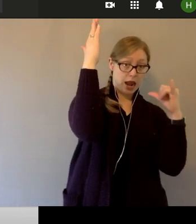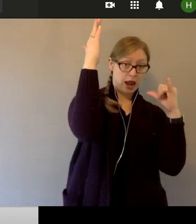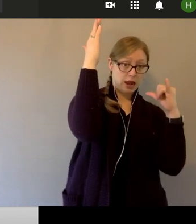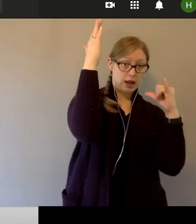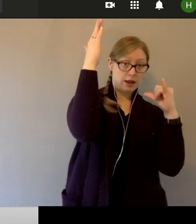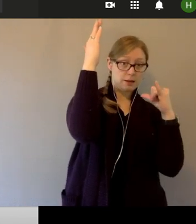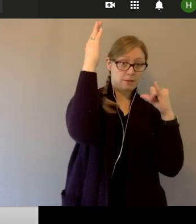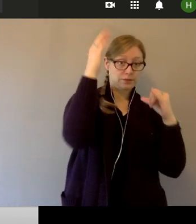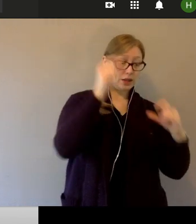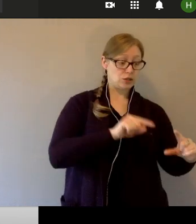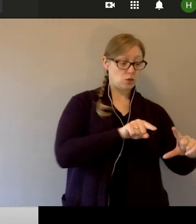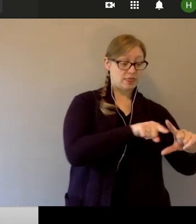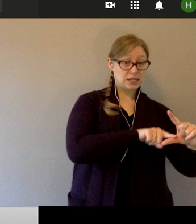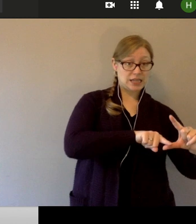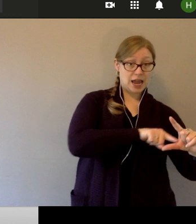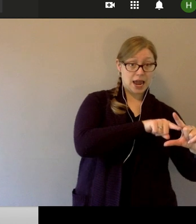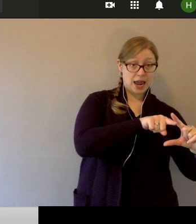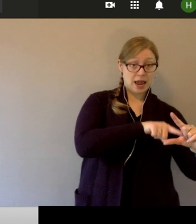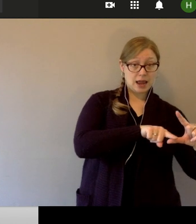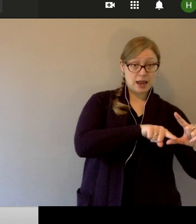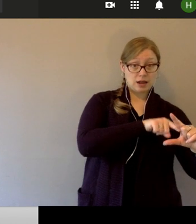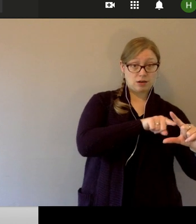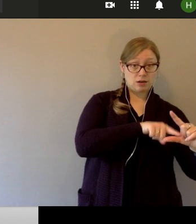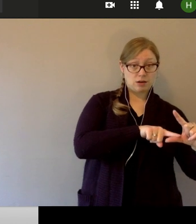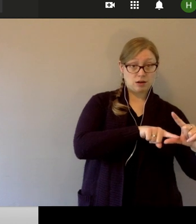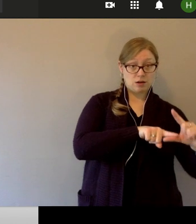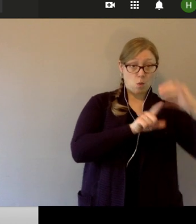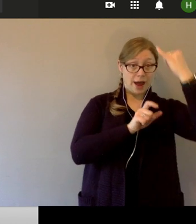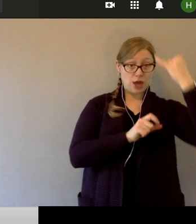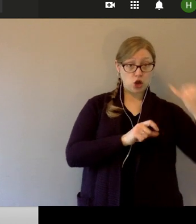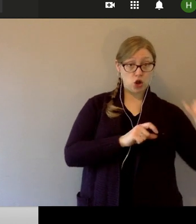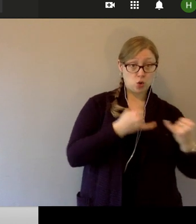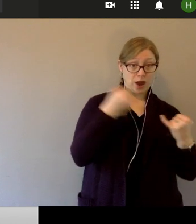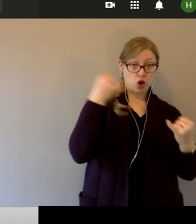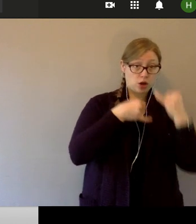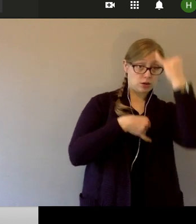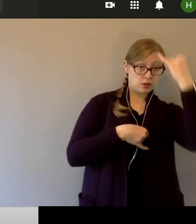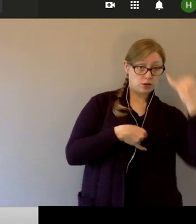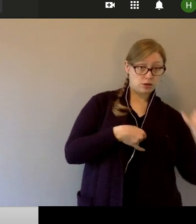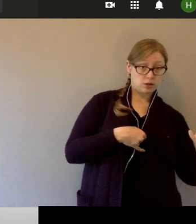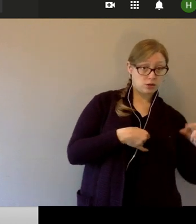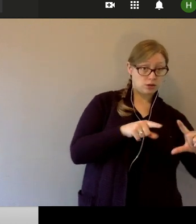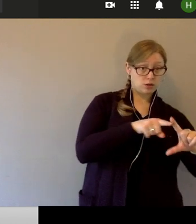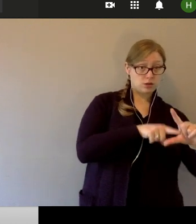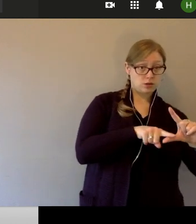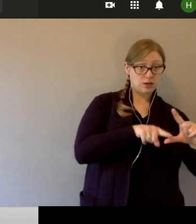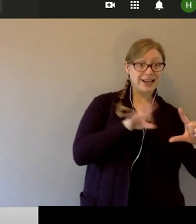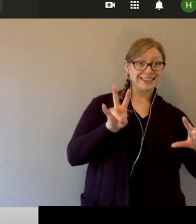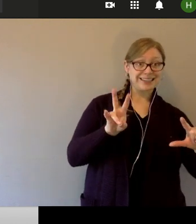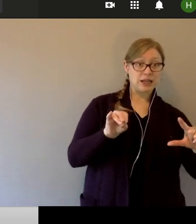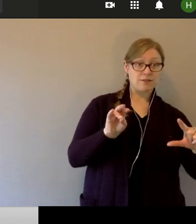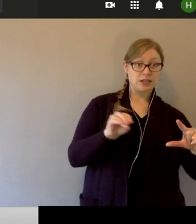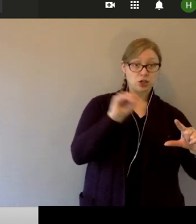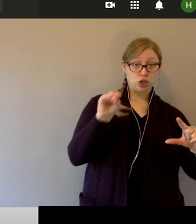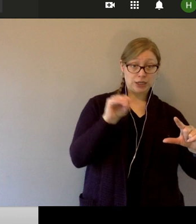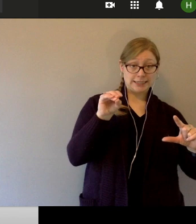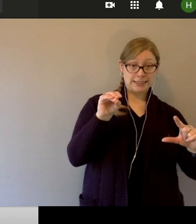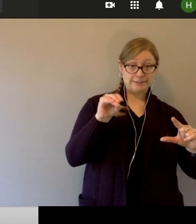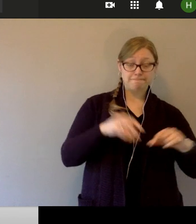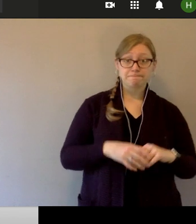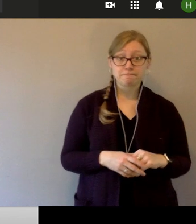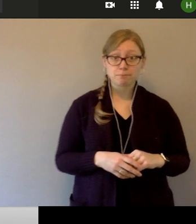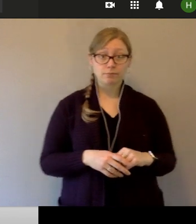pole going straight up. This little wire going along here to the ground has a 70-degree angle. So the distance from the